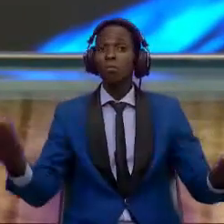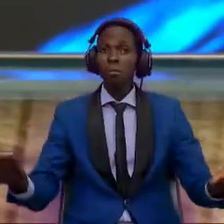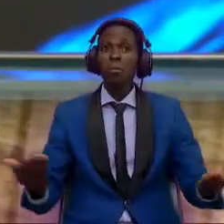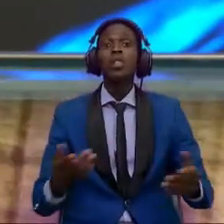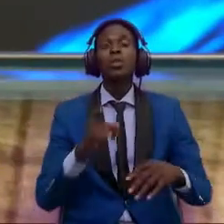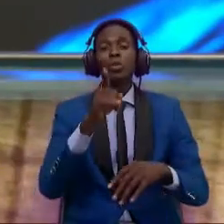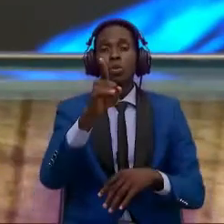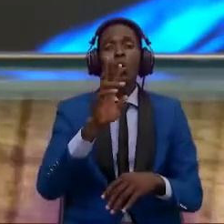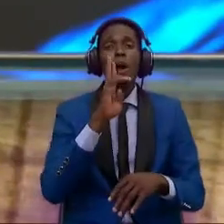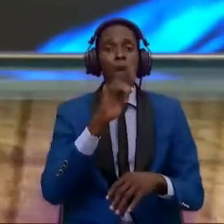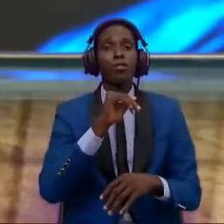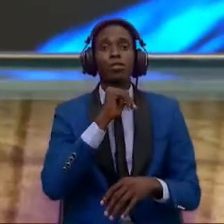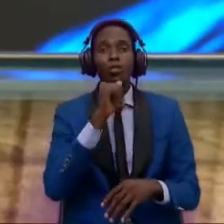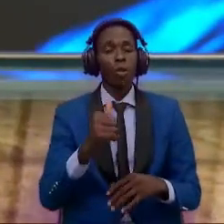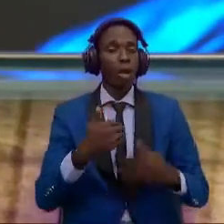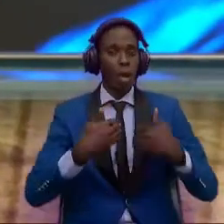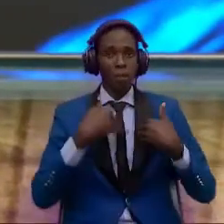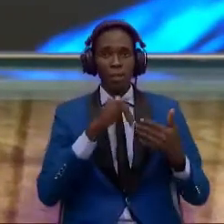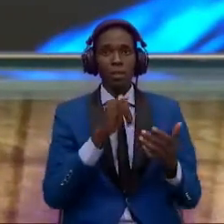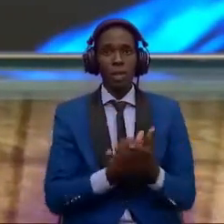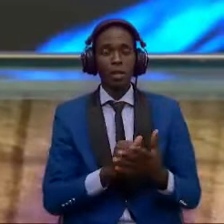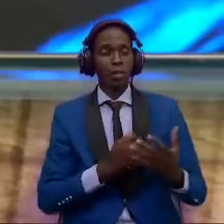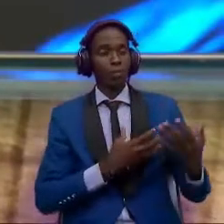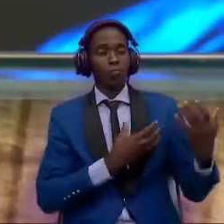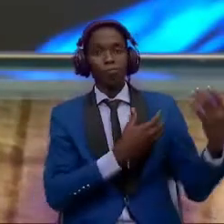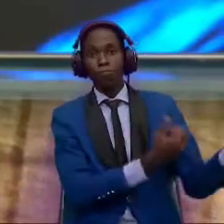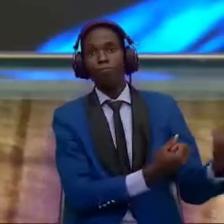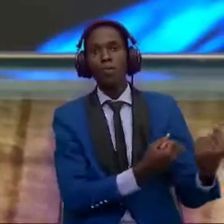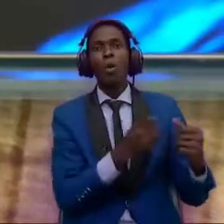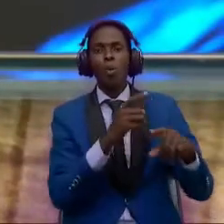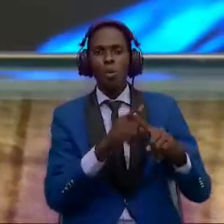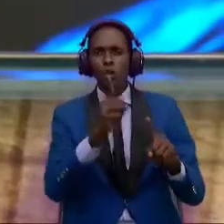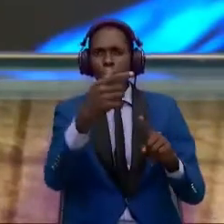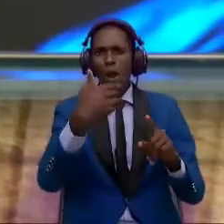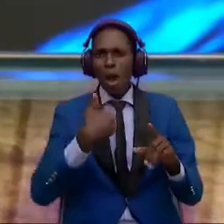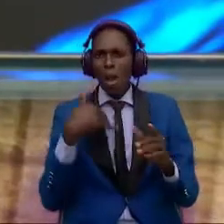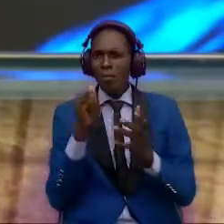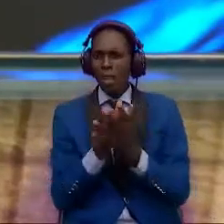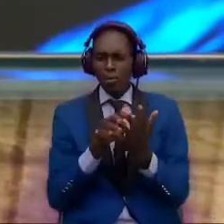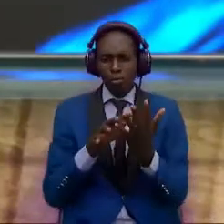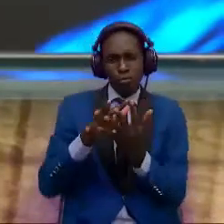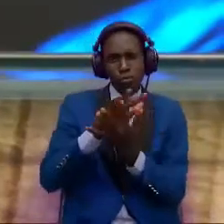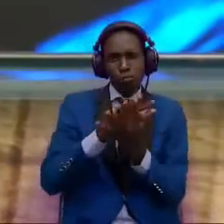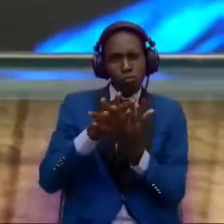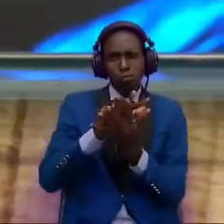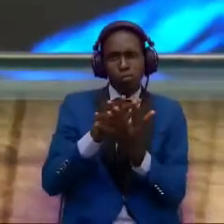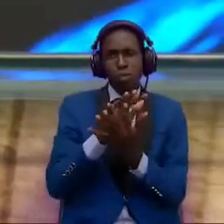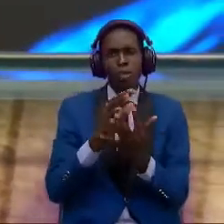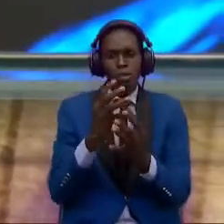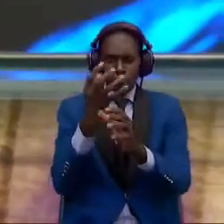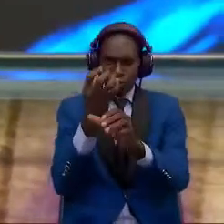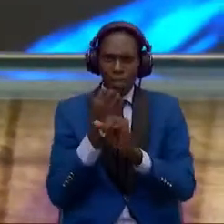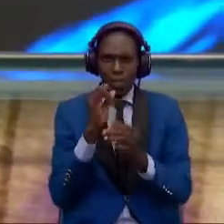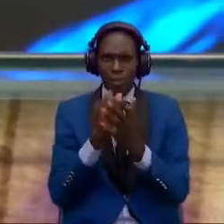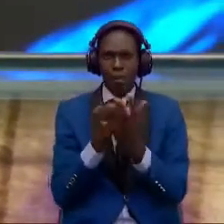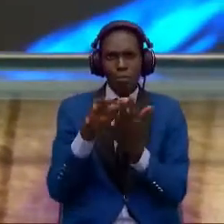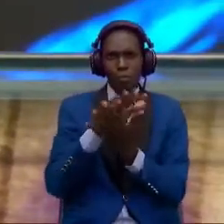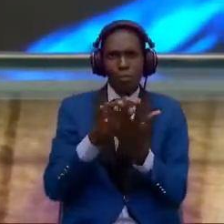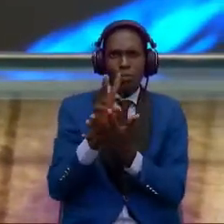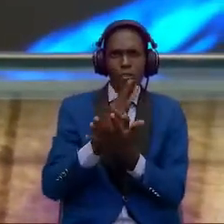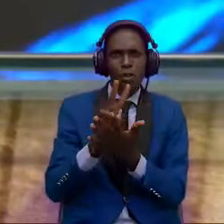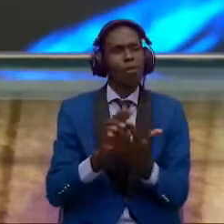for the divine solution for all crusade, and then send it to somebody, send it to another one, and